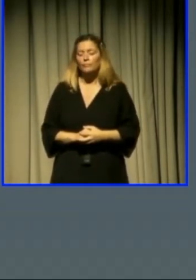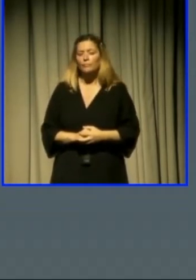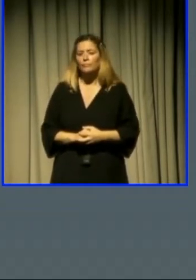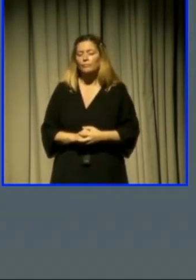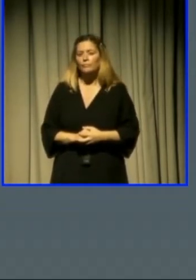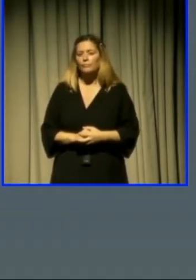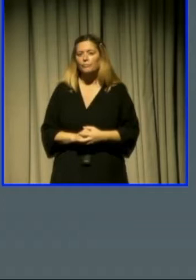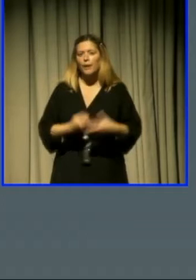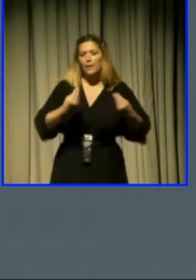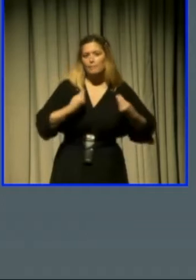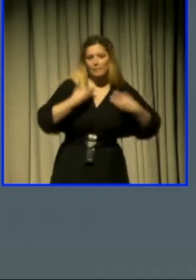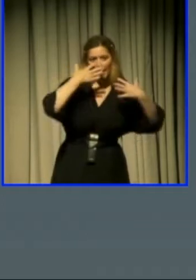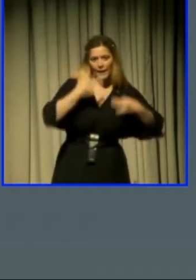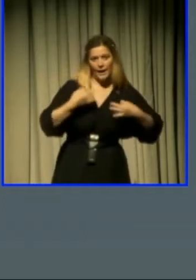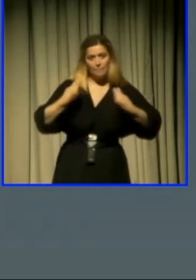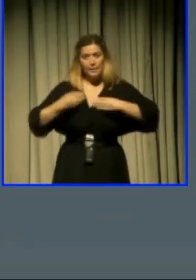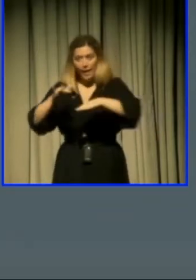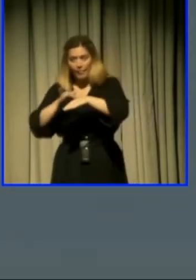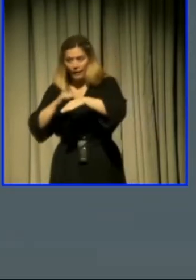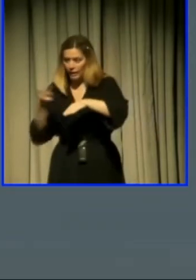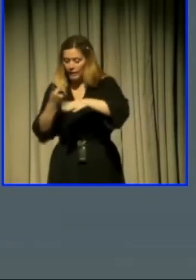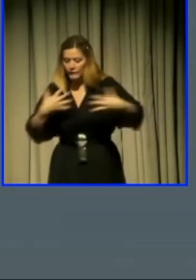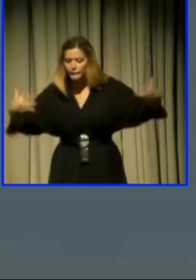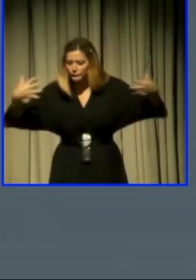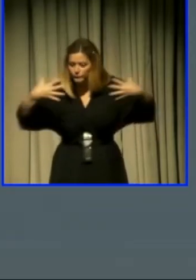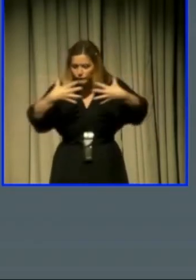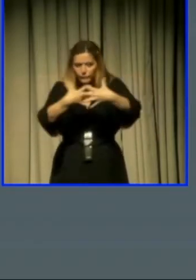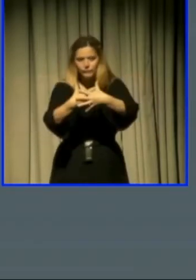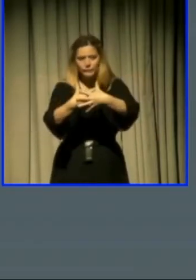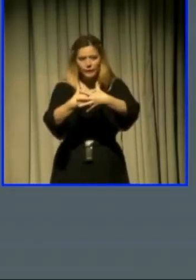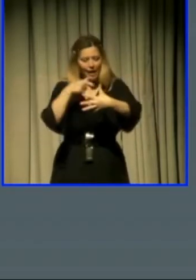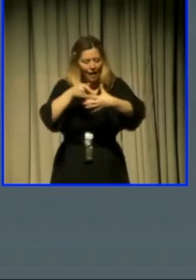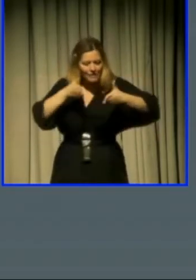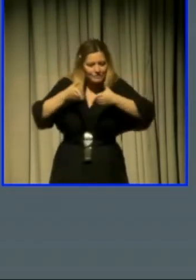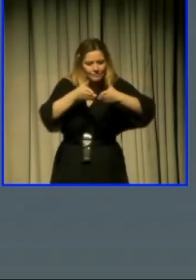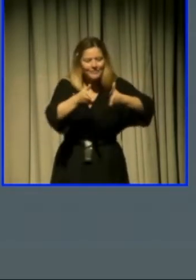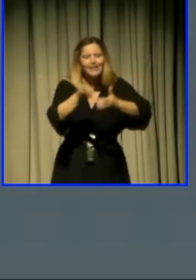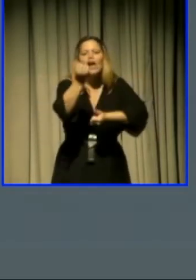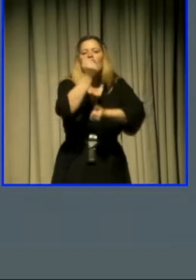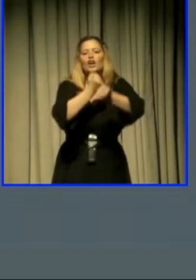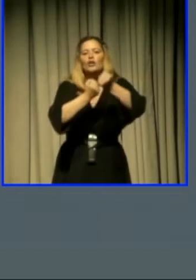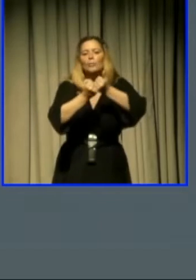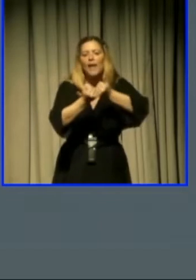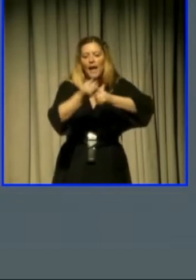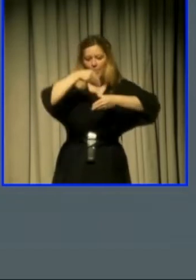be online, offline economies. It's really bringing these two things together in a more seamless and coherent